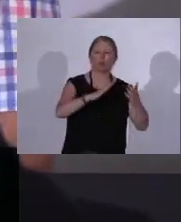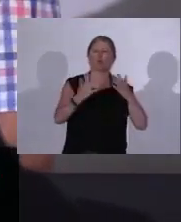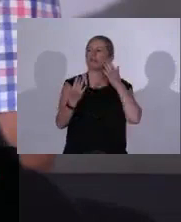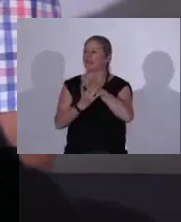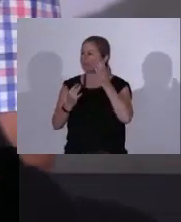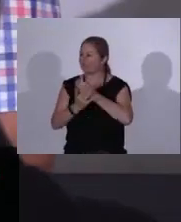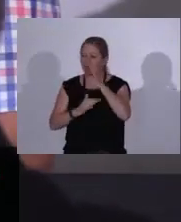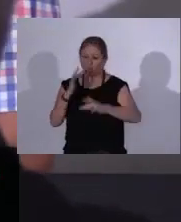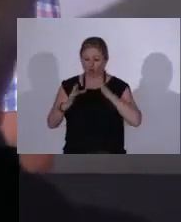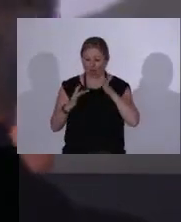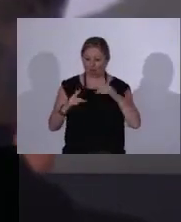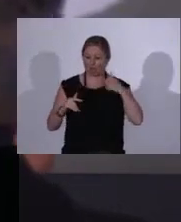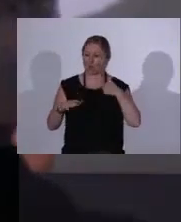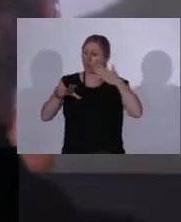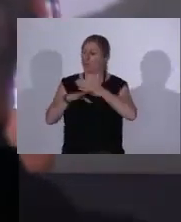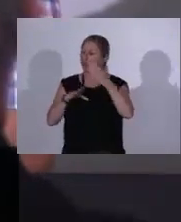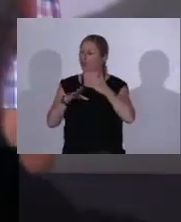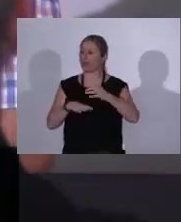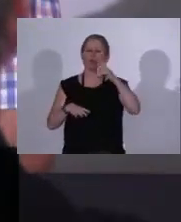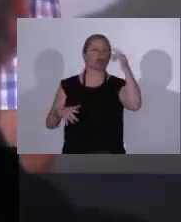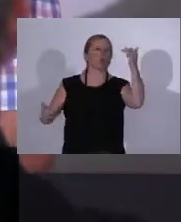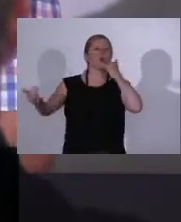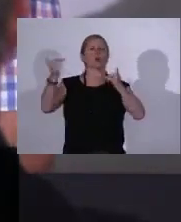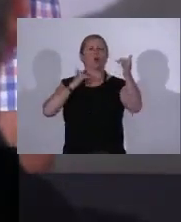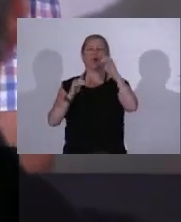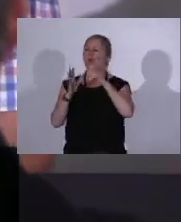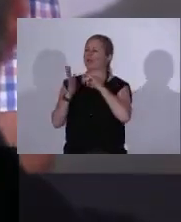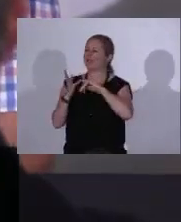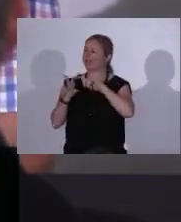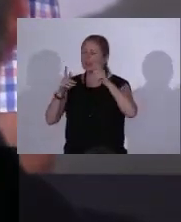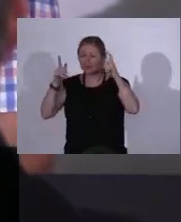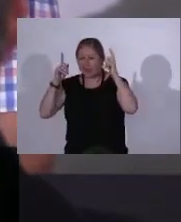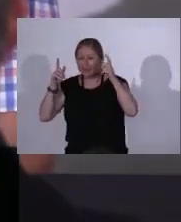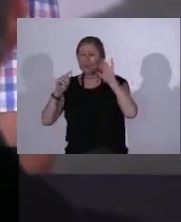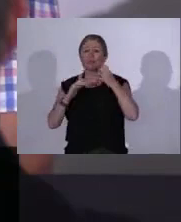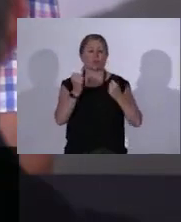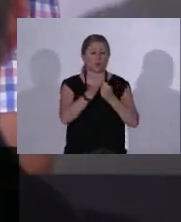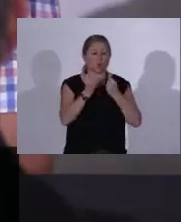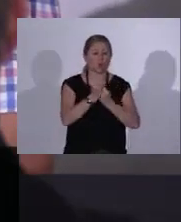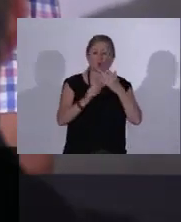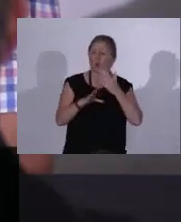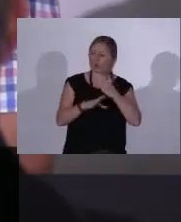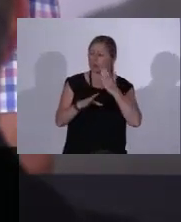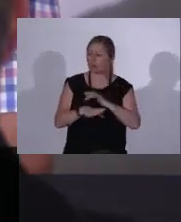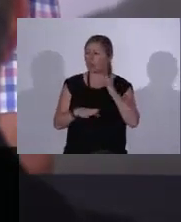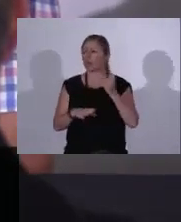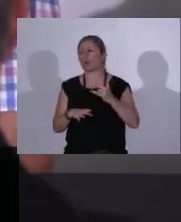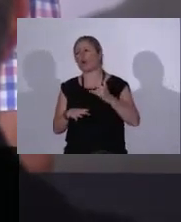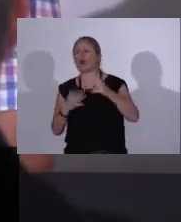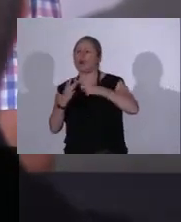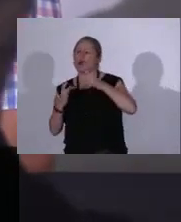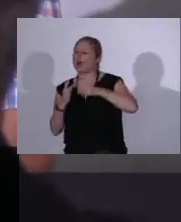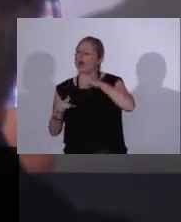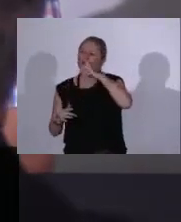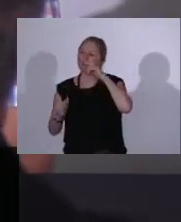We also work, we get lots of calls from case managers or support workers who have heard about us through word of mouth from other